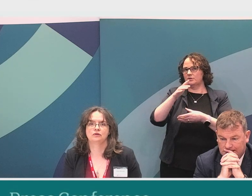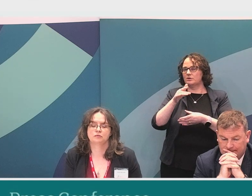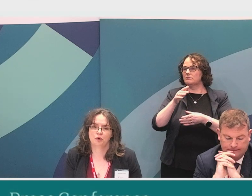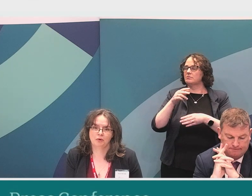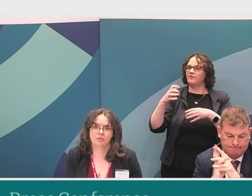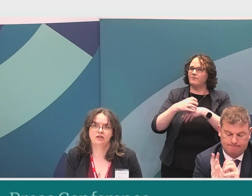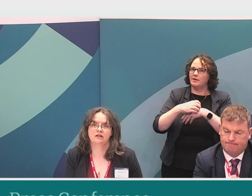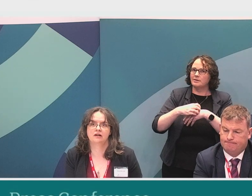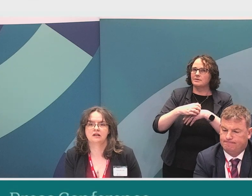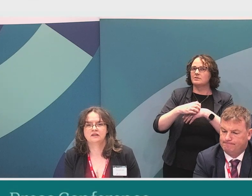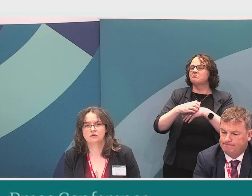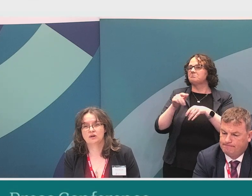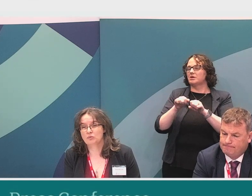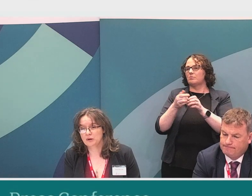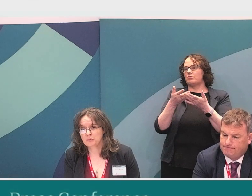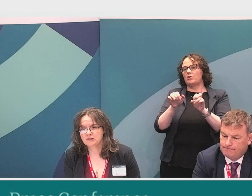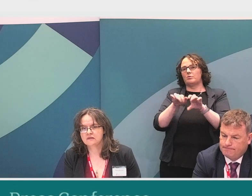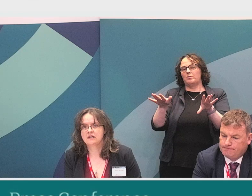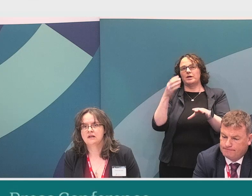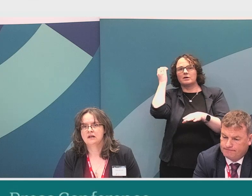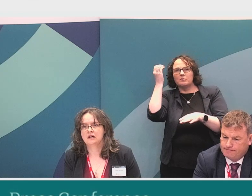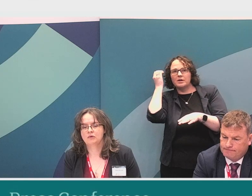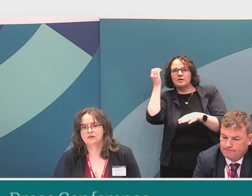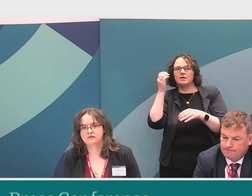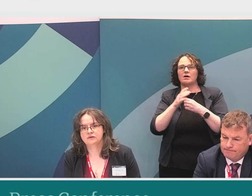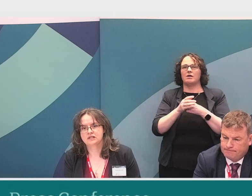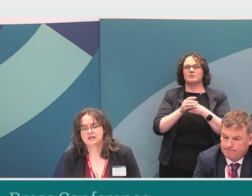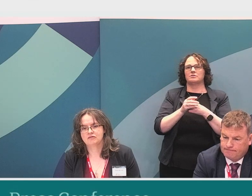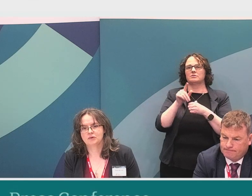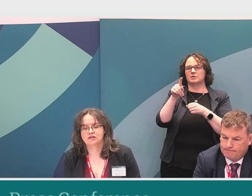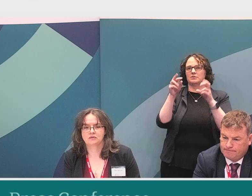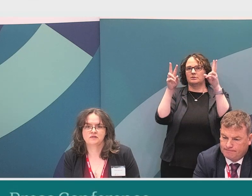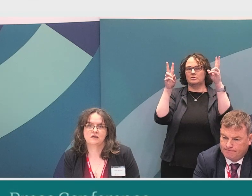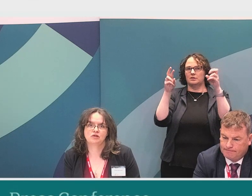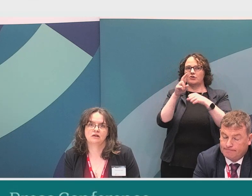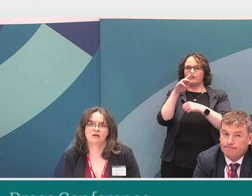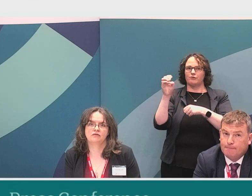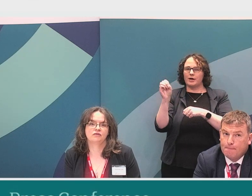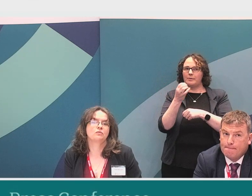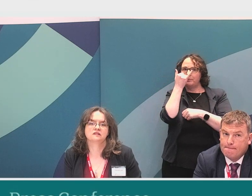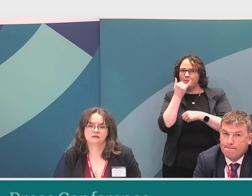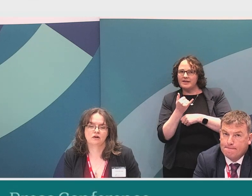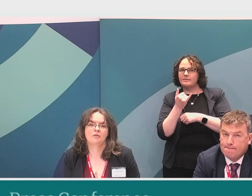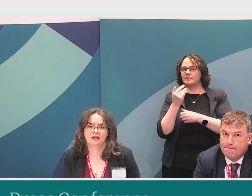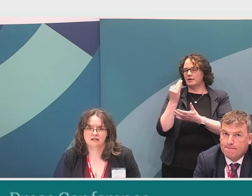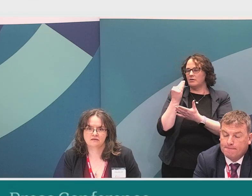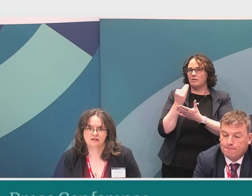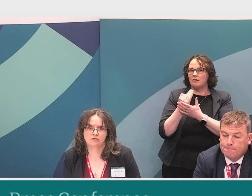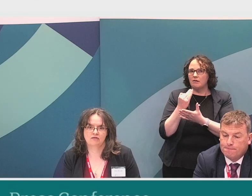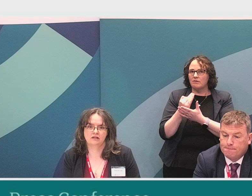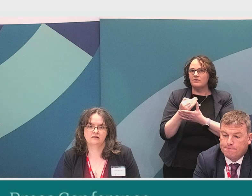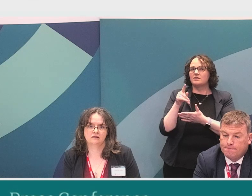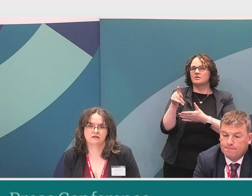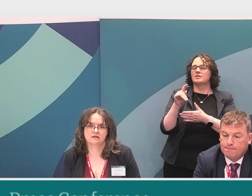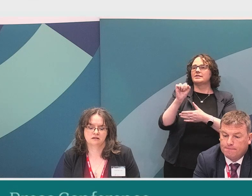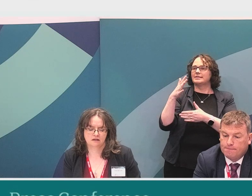broad public opinion on so-called rape myths, and will also contain information on the perception of the frequency or the commonality of sexual